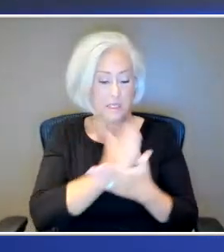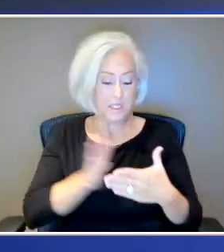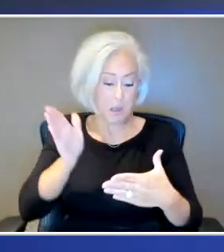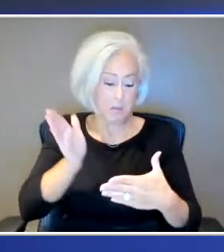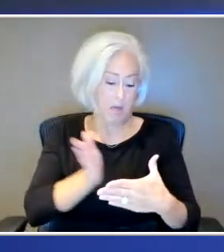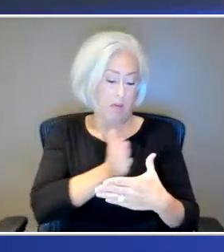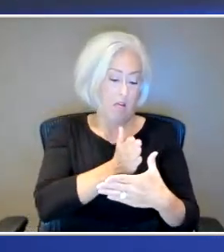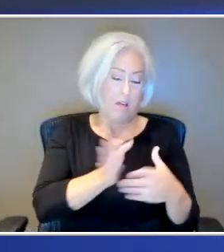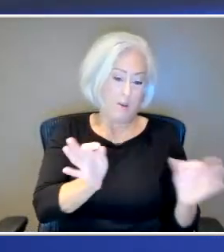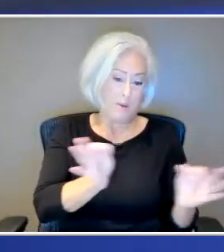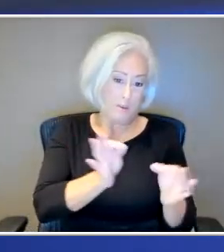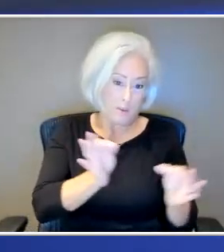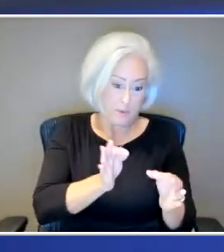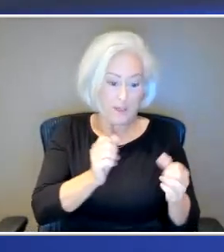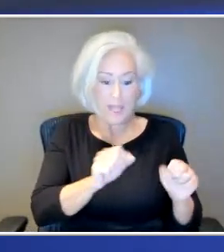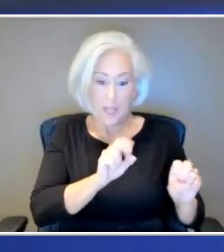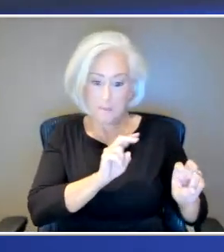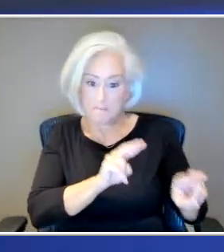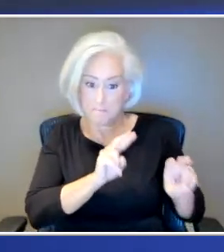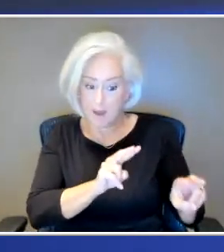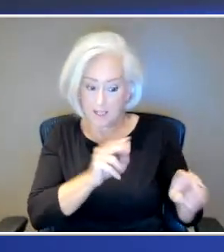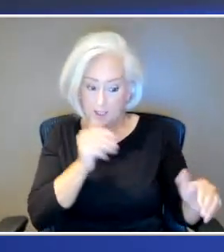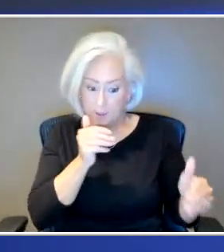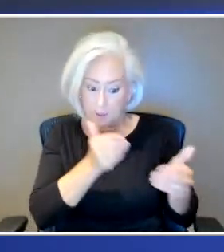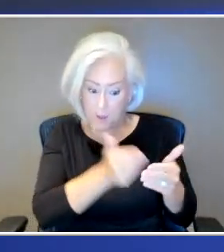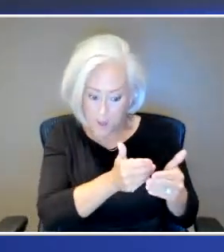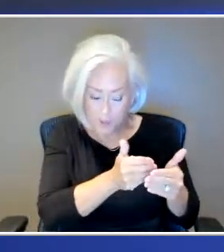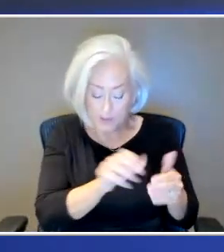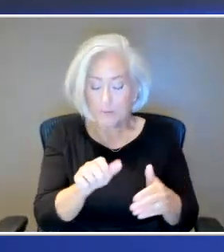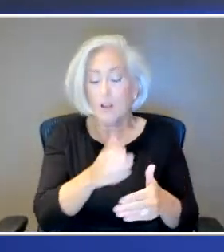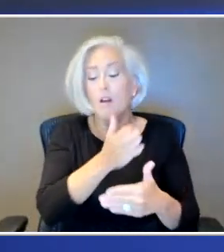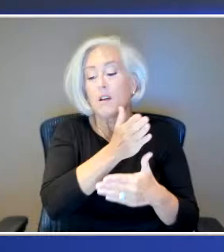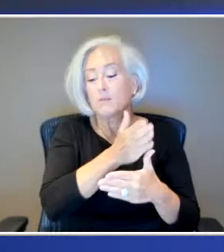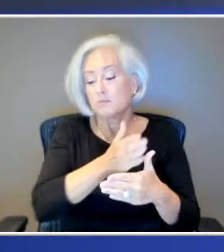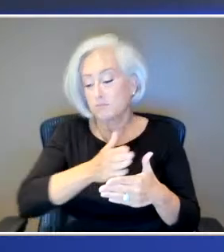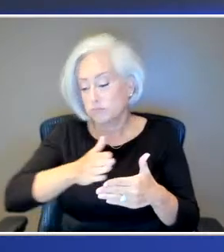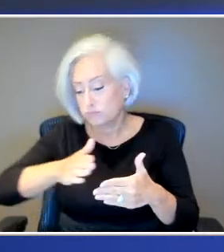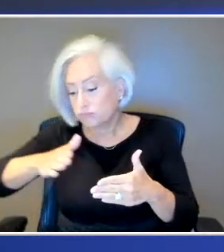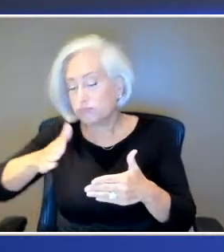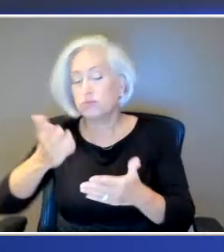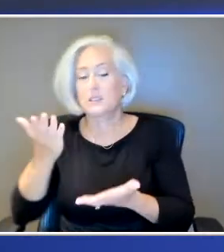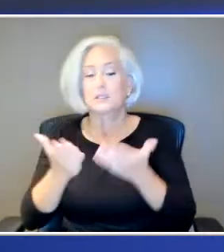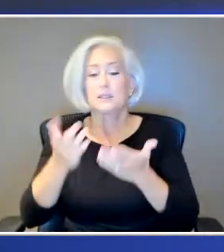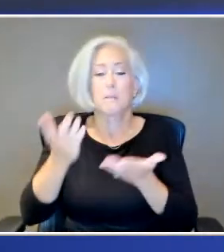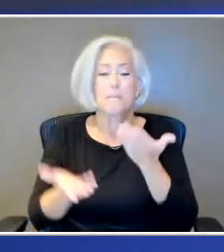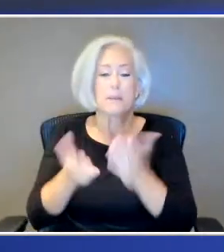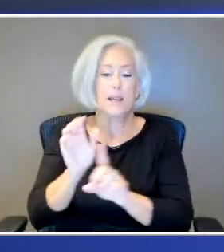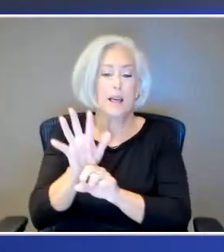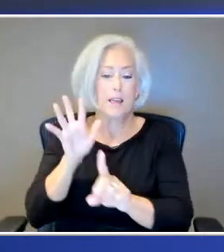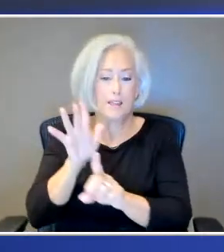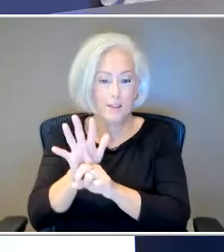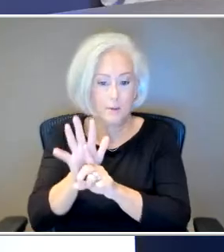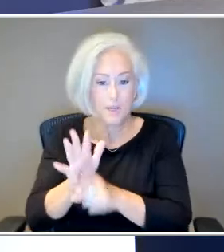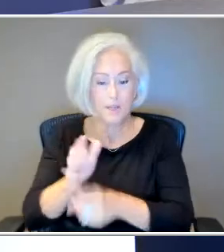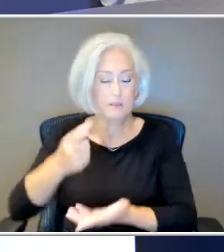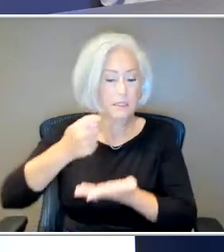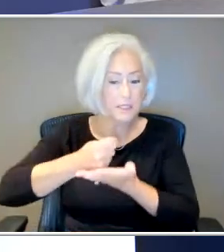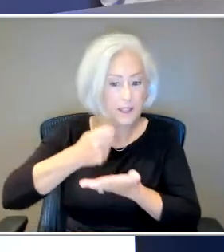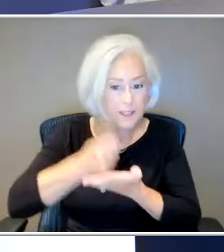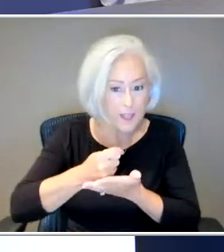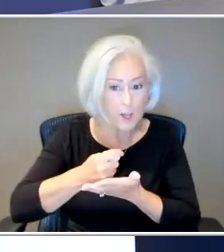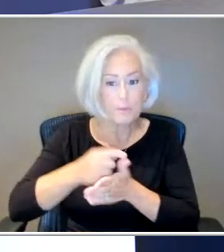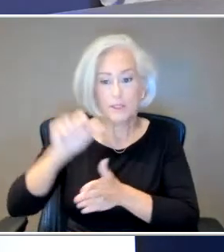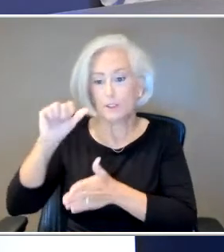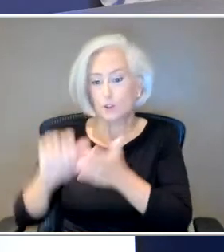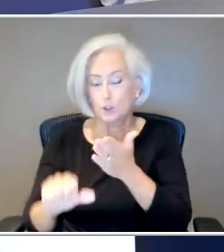closely. And then other ones that do require some form of therapy, either surgery, radiation, or a combination of the two. All right, he mentioned a symptom, and I have to